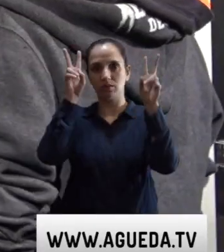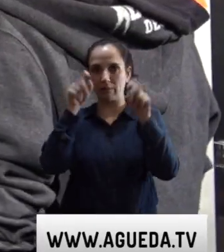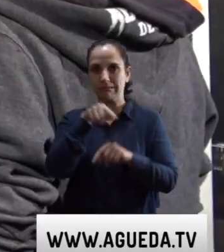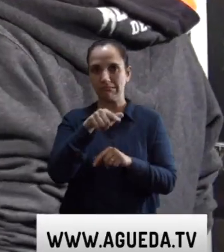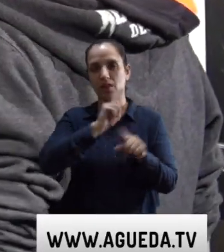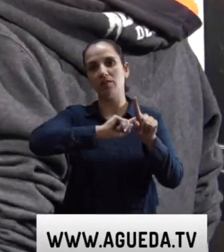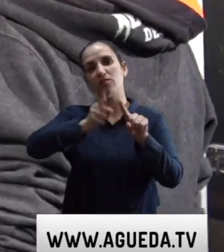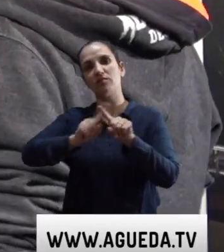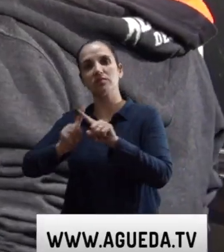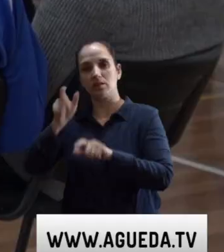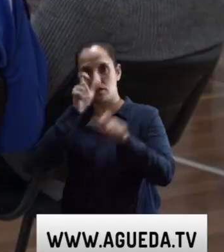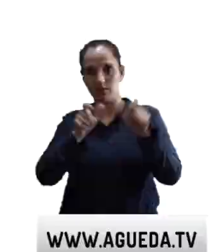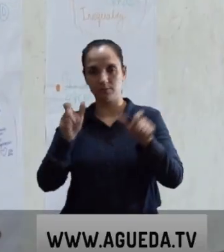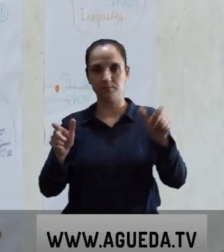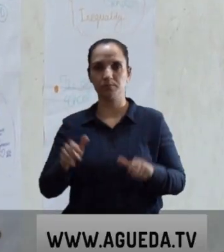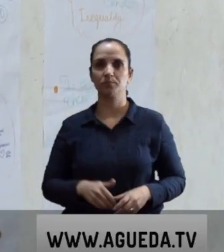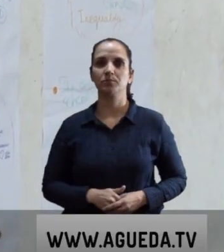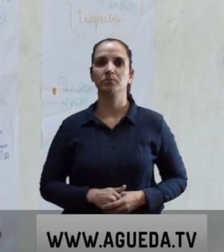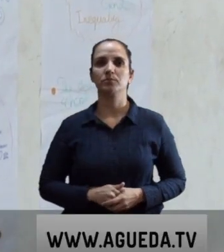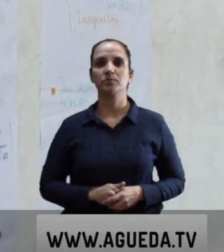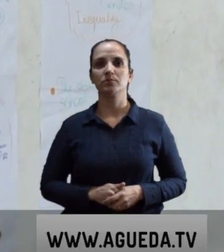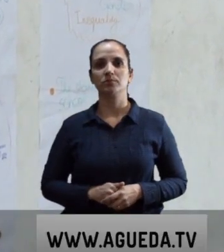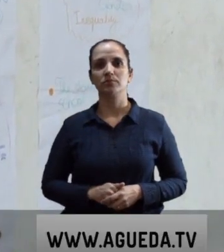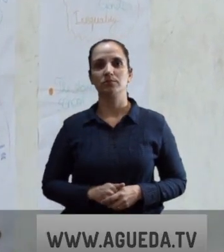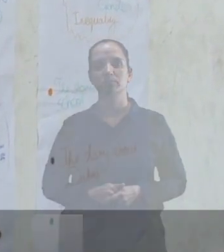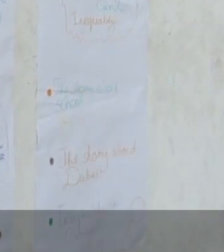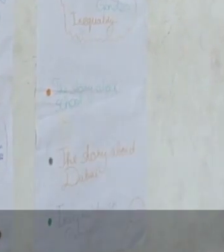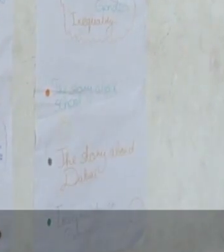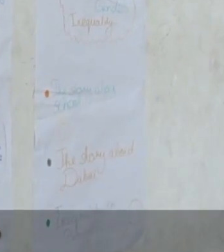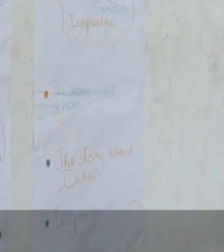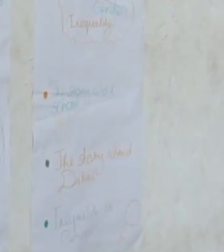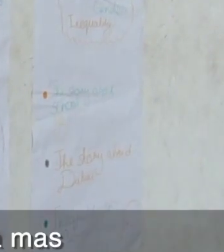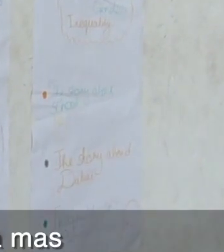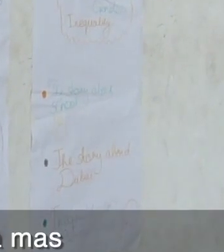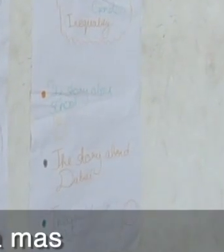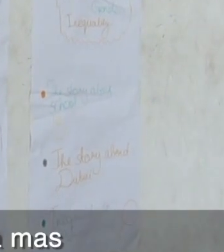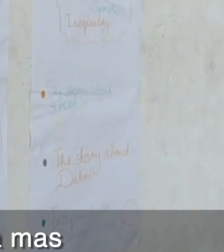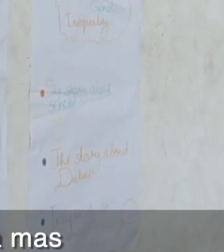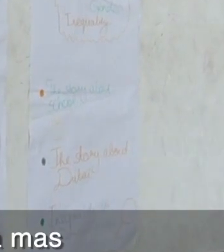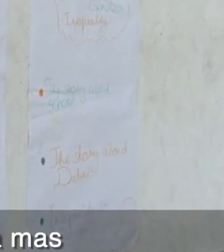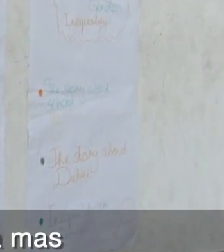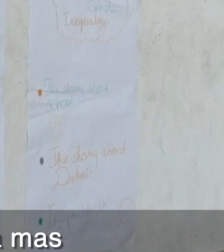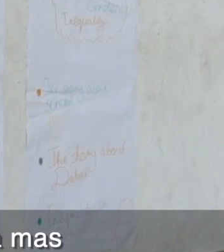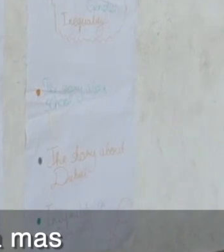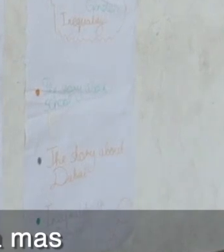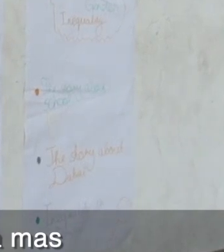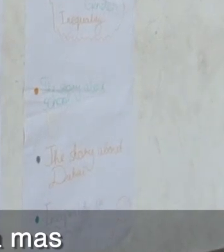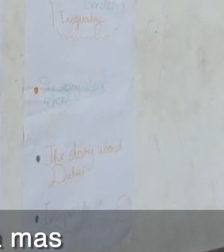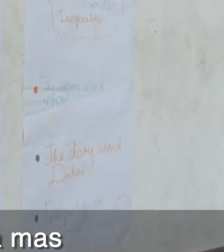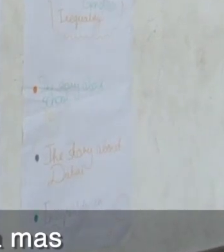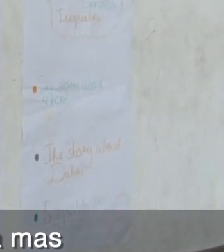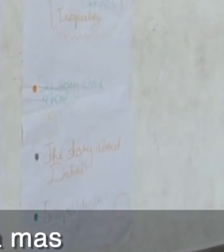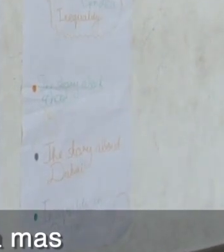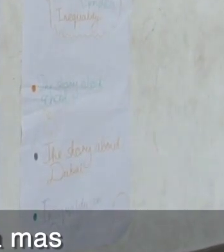em torno do tema da diversidade. This Erasmus project has been very beneficial to me. Why? Because when I came to Agda, I didn't know what I